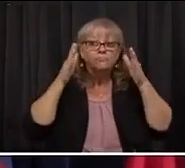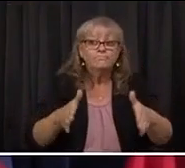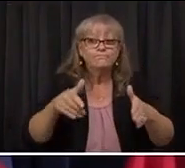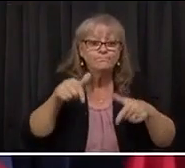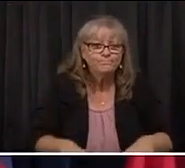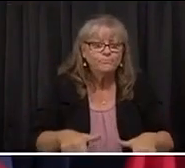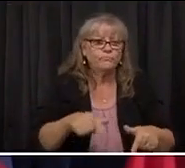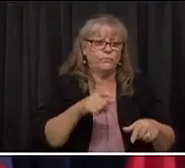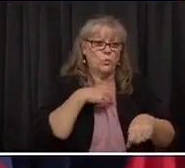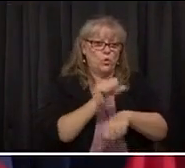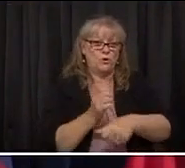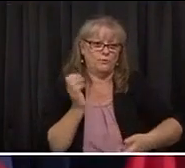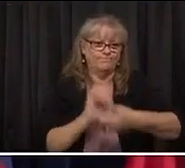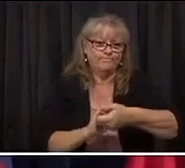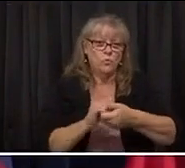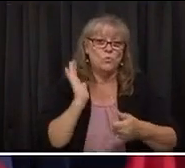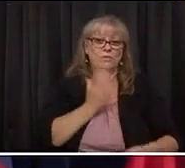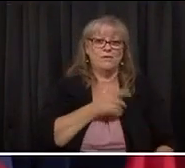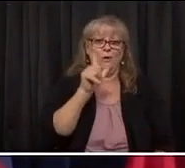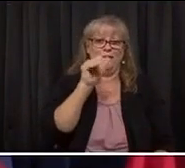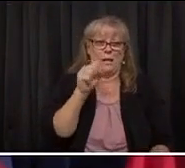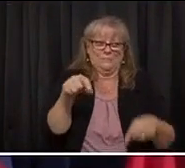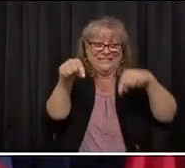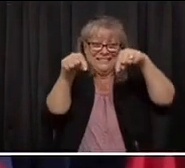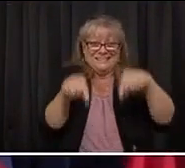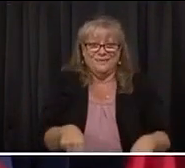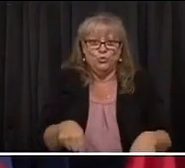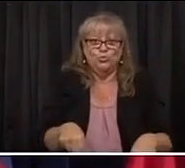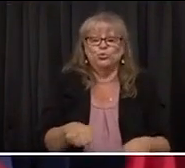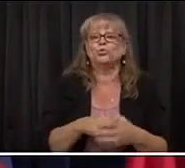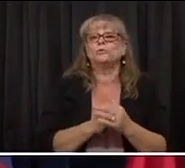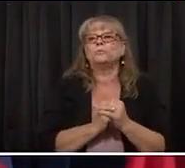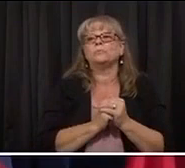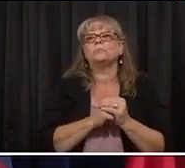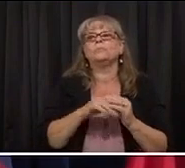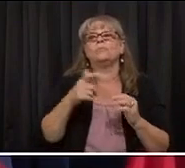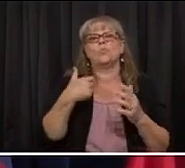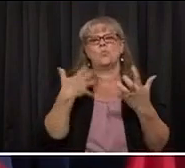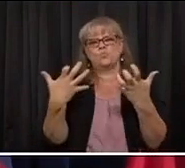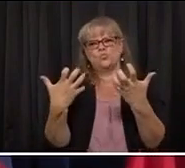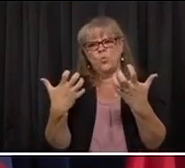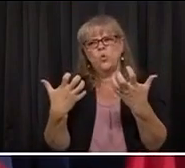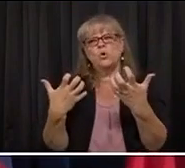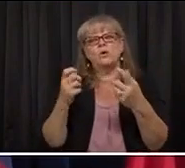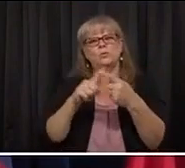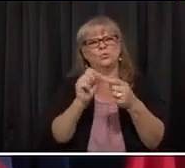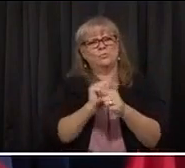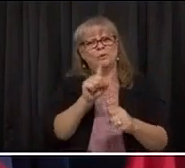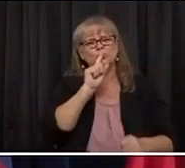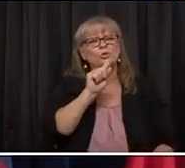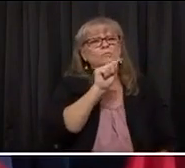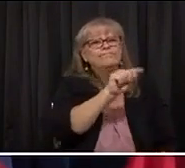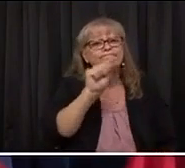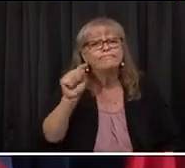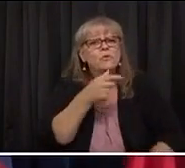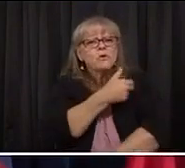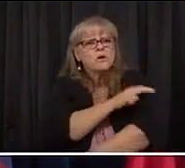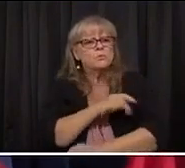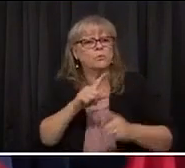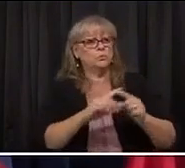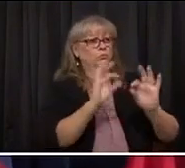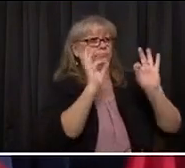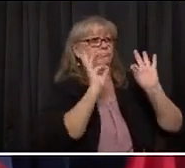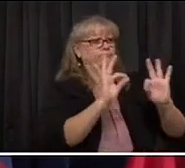state. And we also need to ensure hospitals and local public health can meet the needs when there's a surge to act quickly